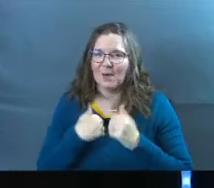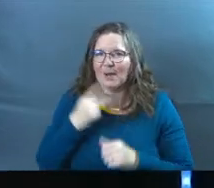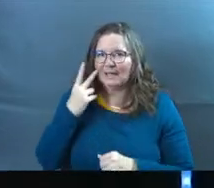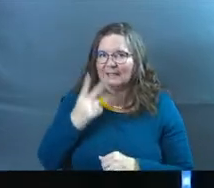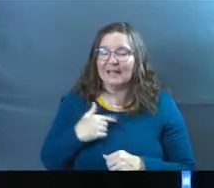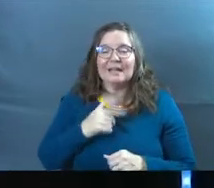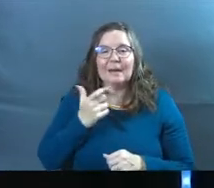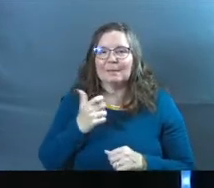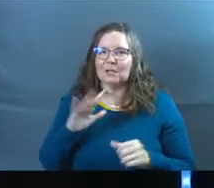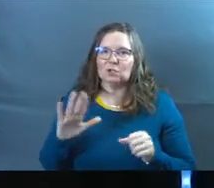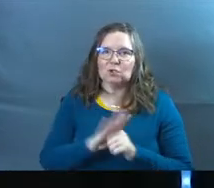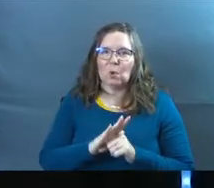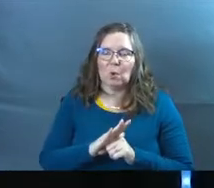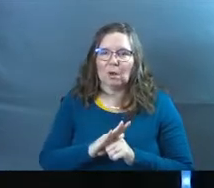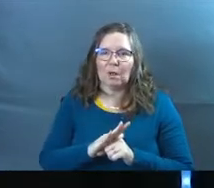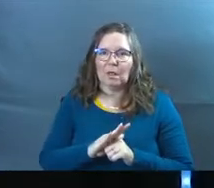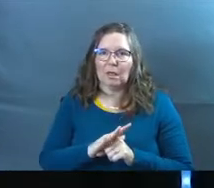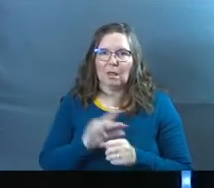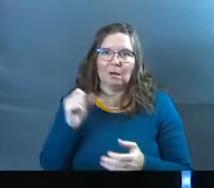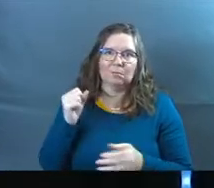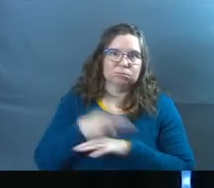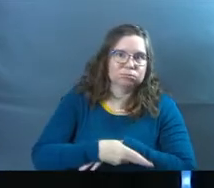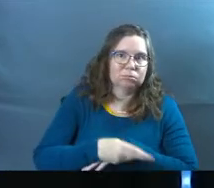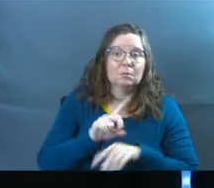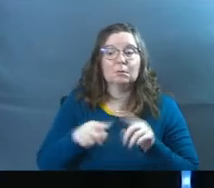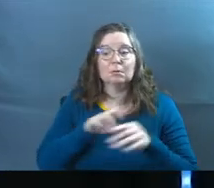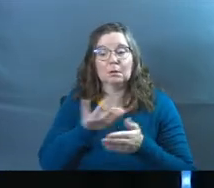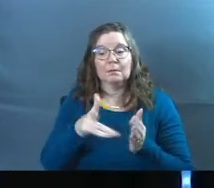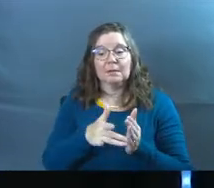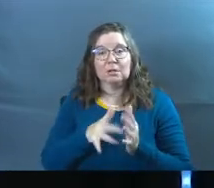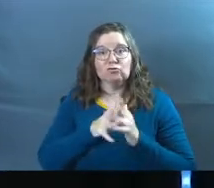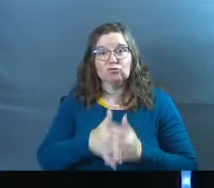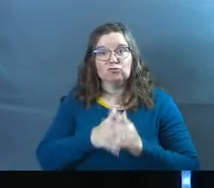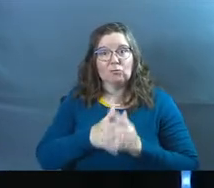see it. And it's not going to be a total knockout. But in the midst of the